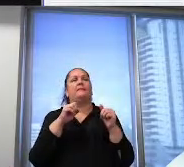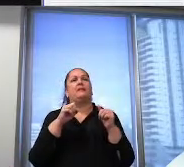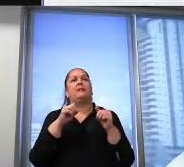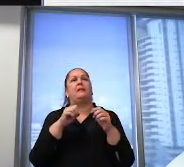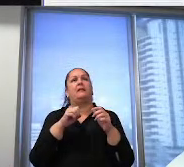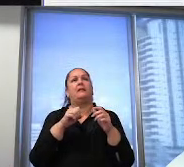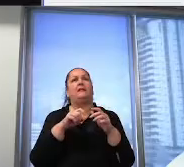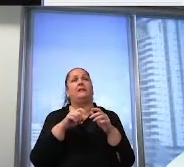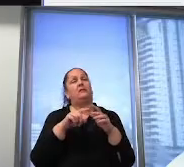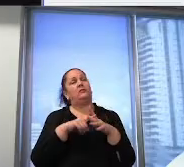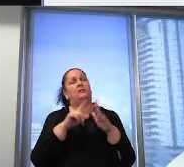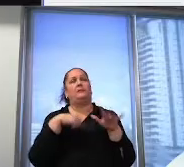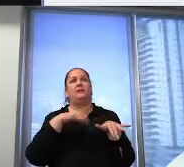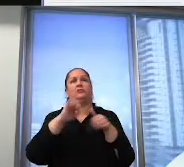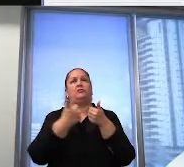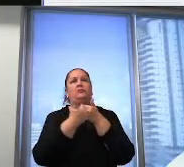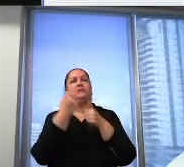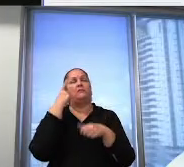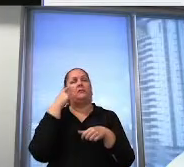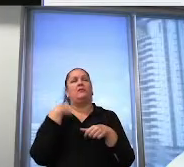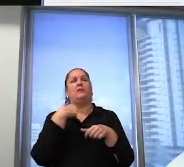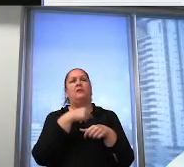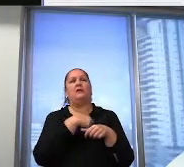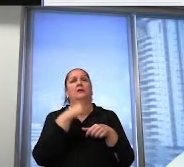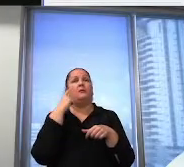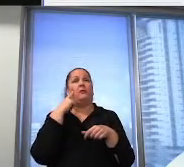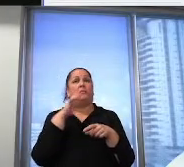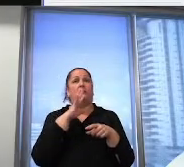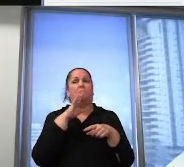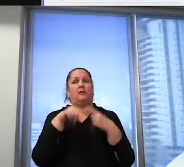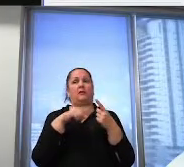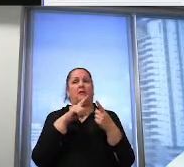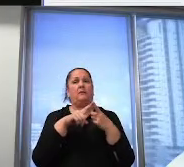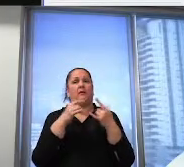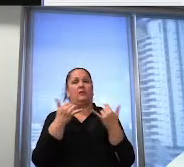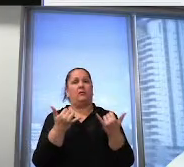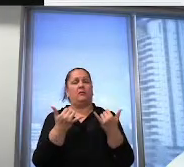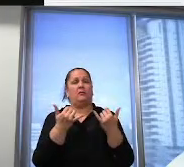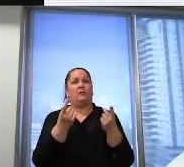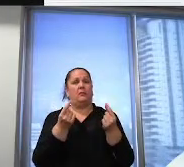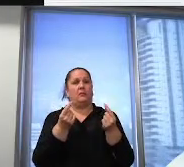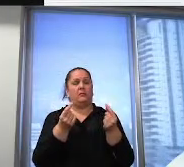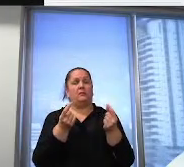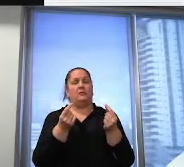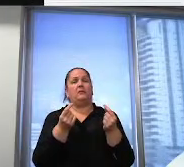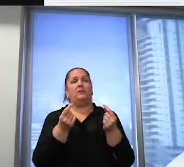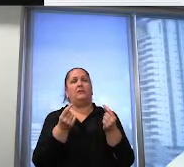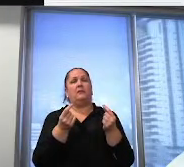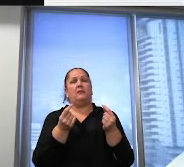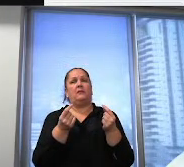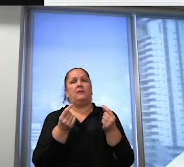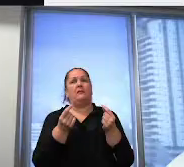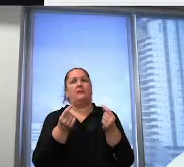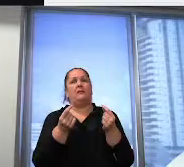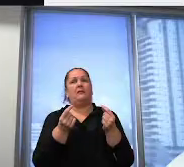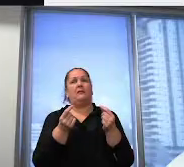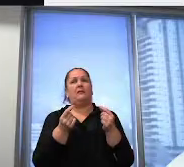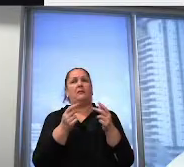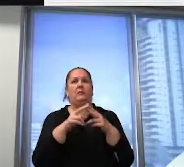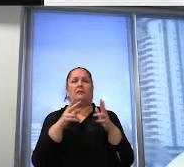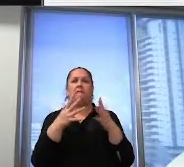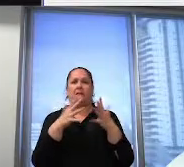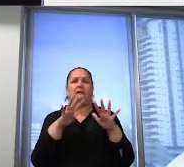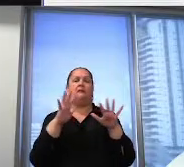This starts to become challenging for us because when we're talking current terms of what we're doing, we're being